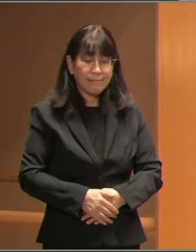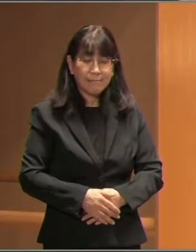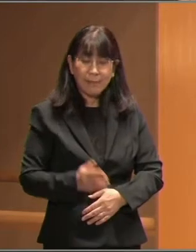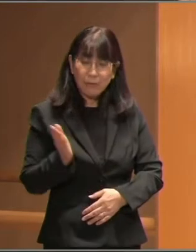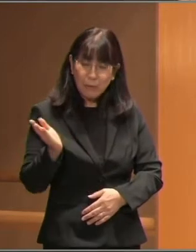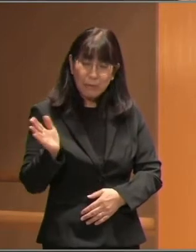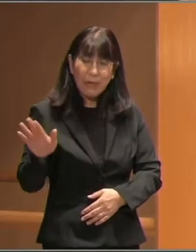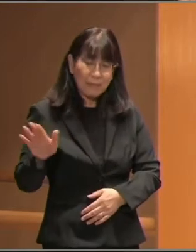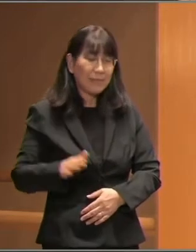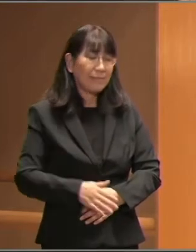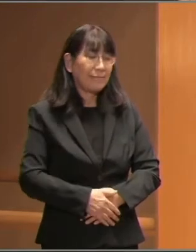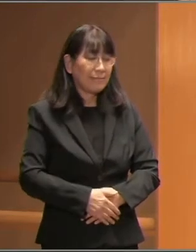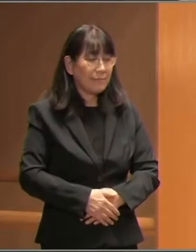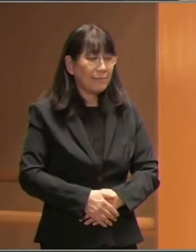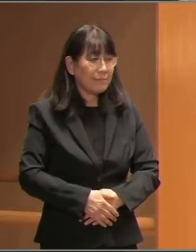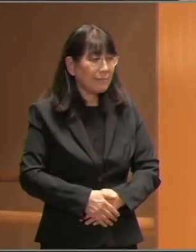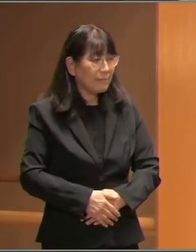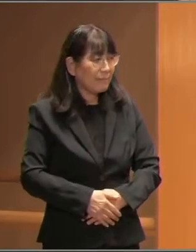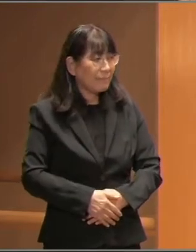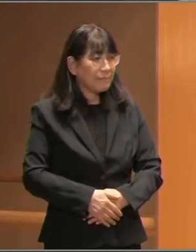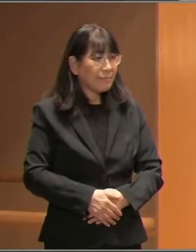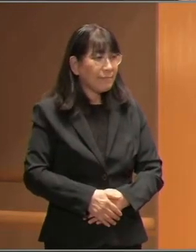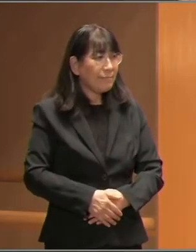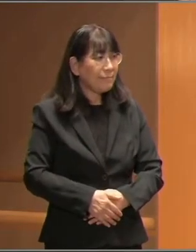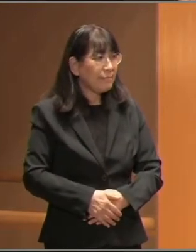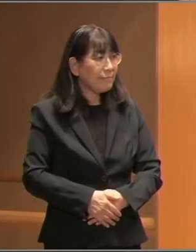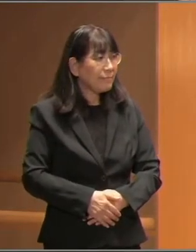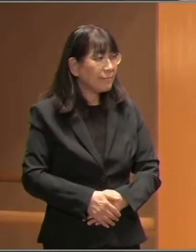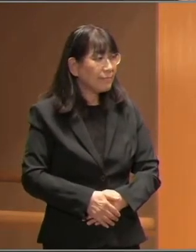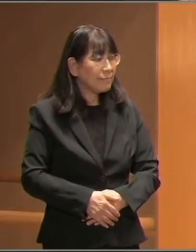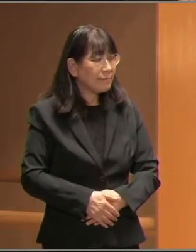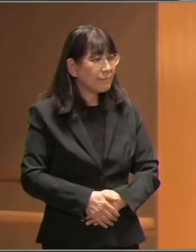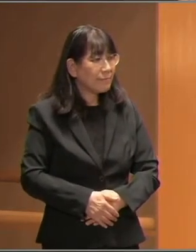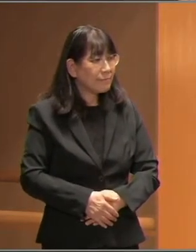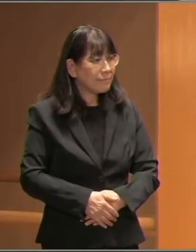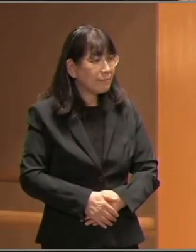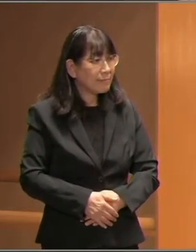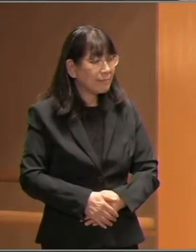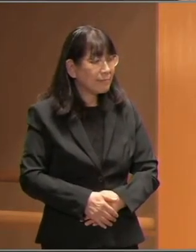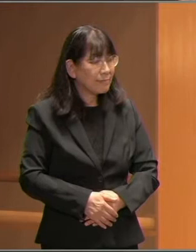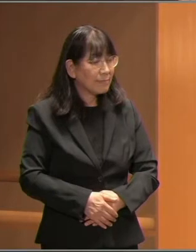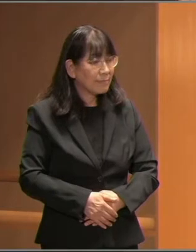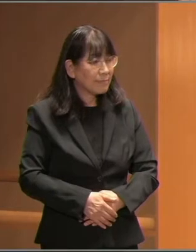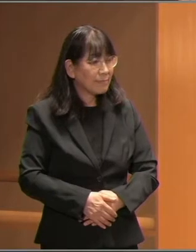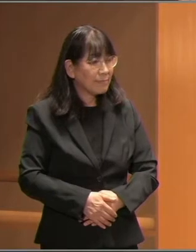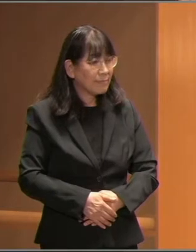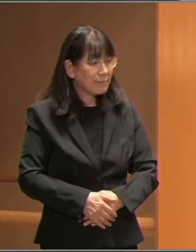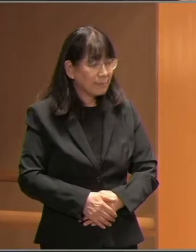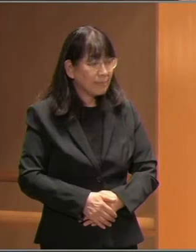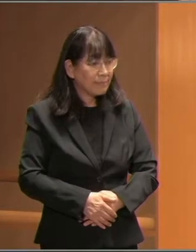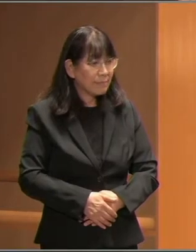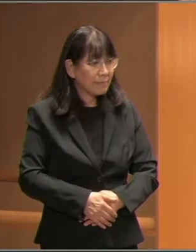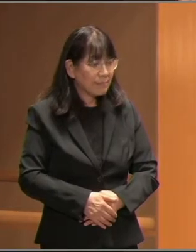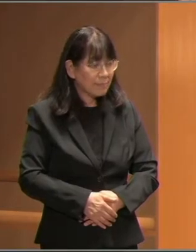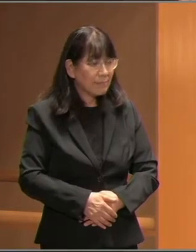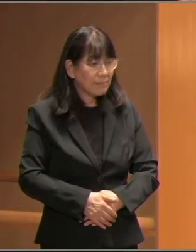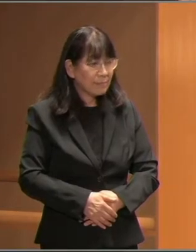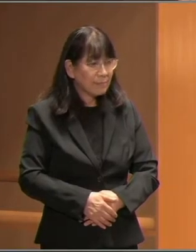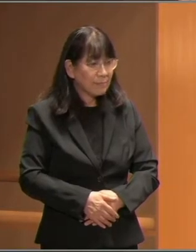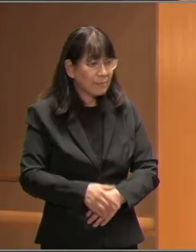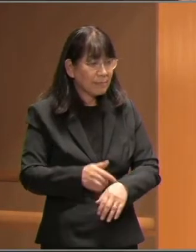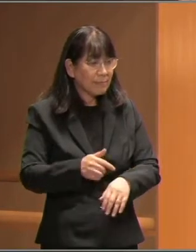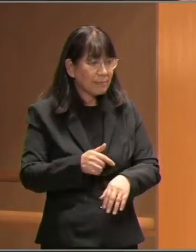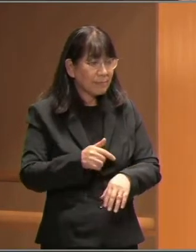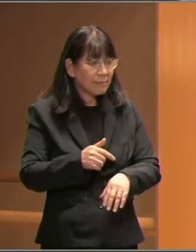Yes, as you can see, there are 7 groups. In total, so some of them are